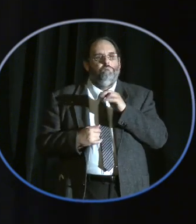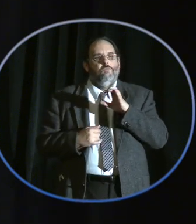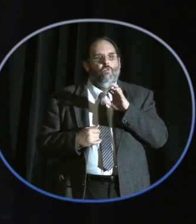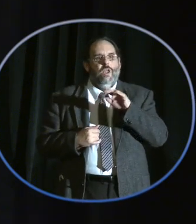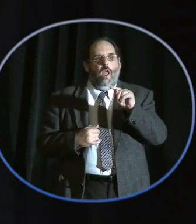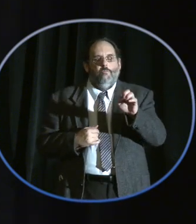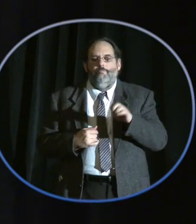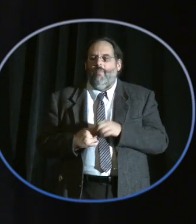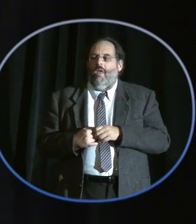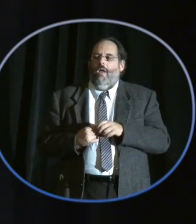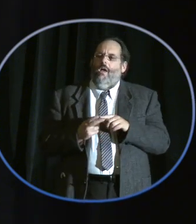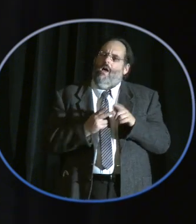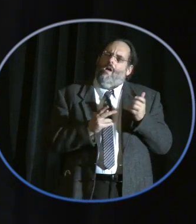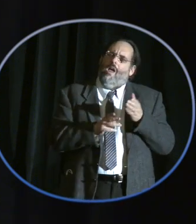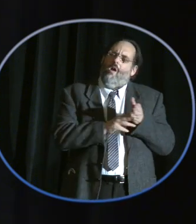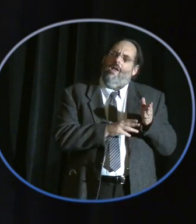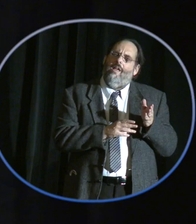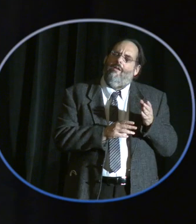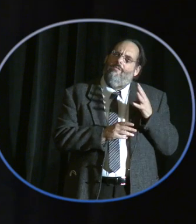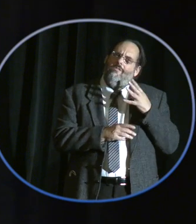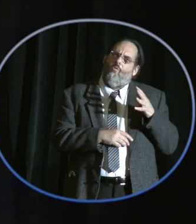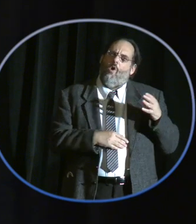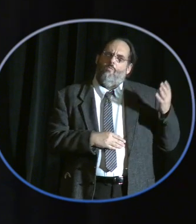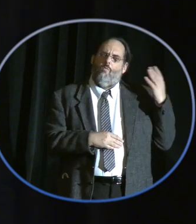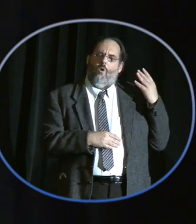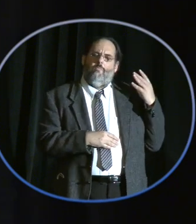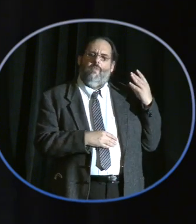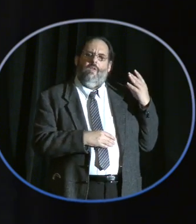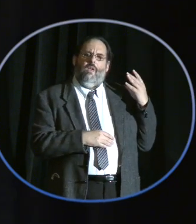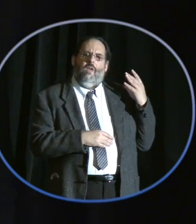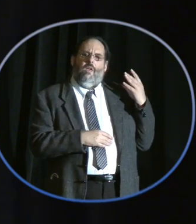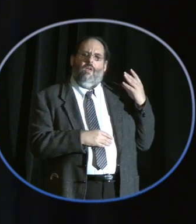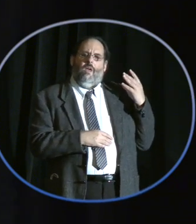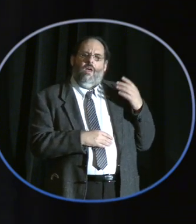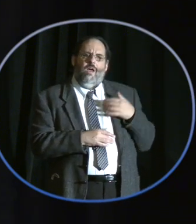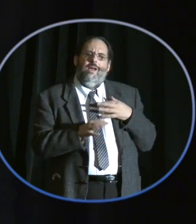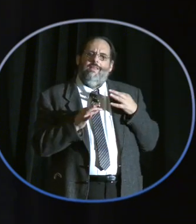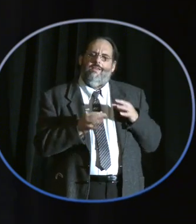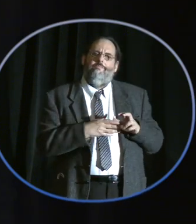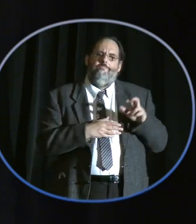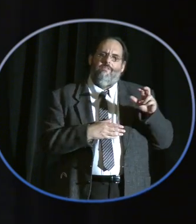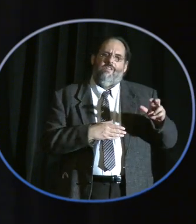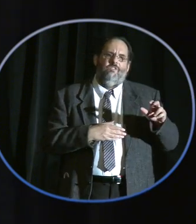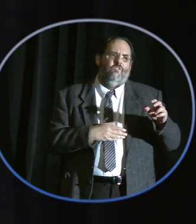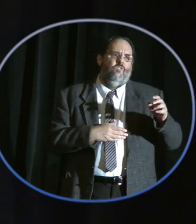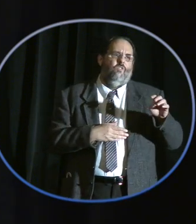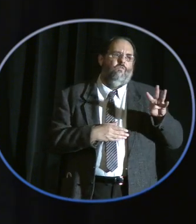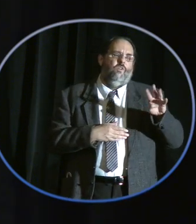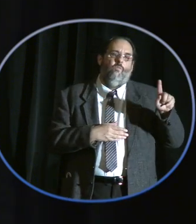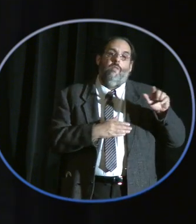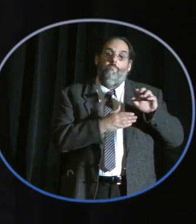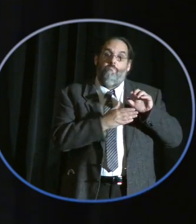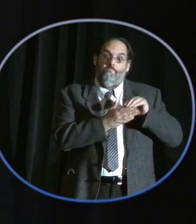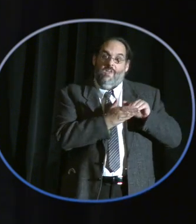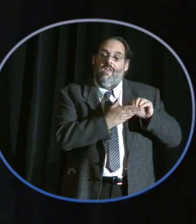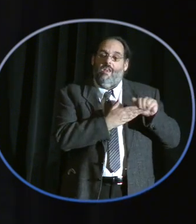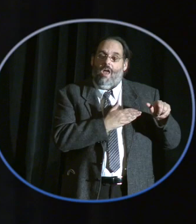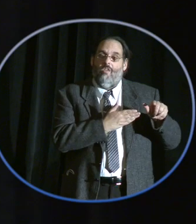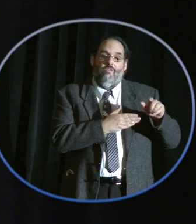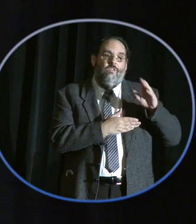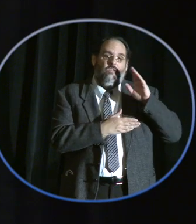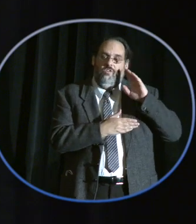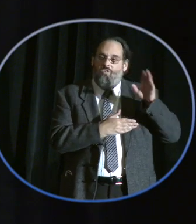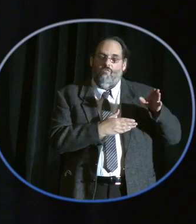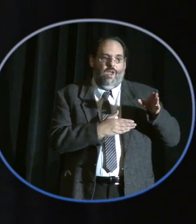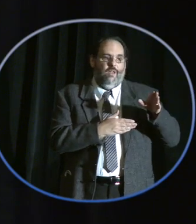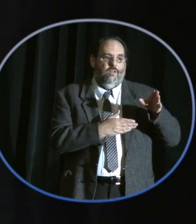another area that, quite frankly, had been ignored for far too long, I decided to invest $41 million into recreation